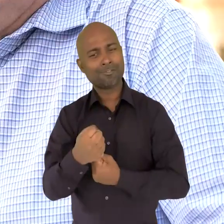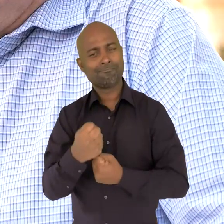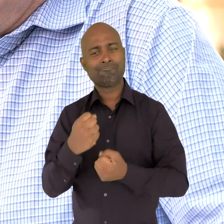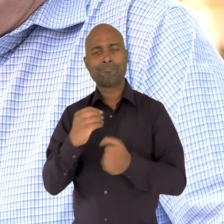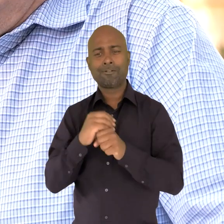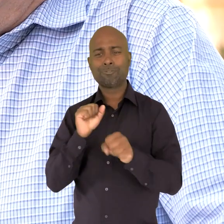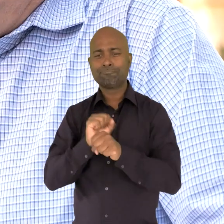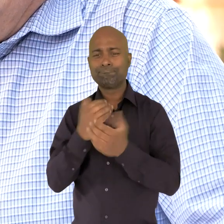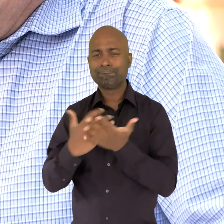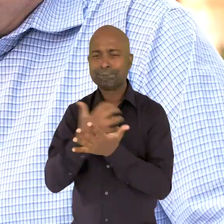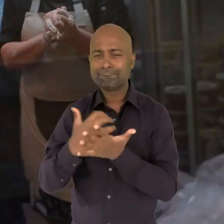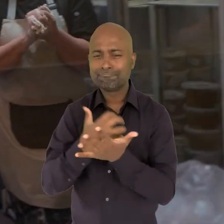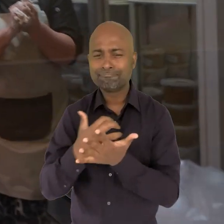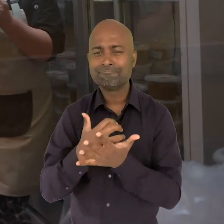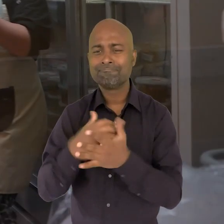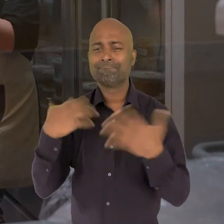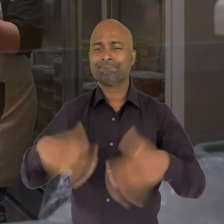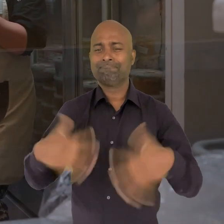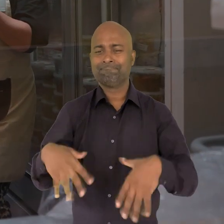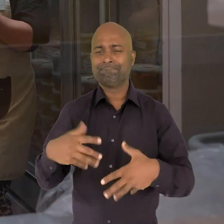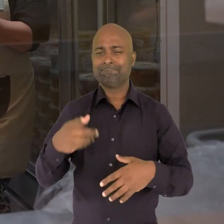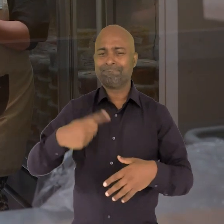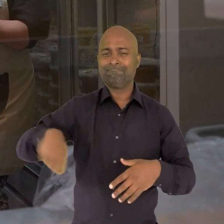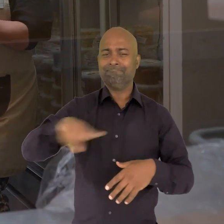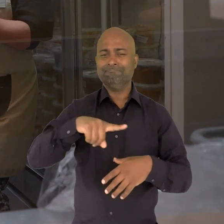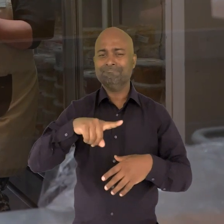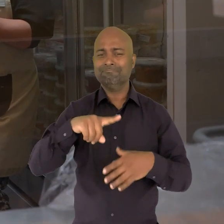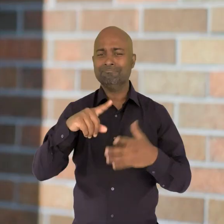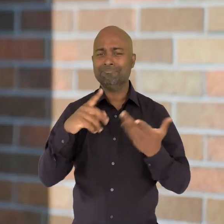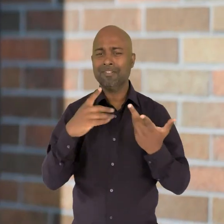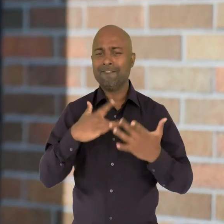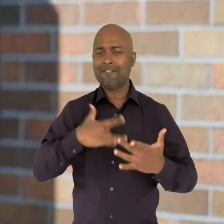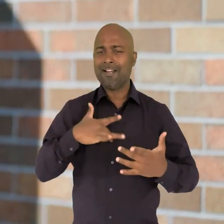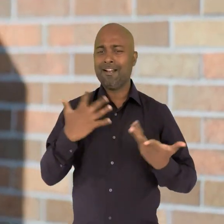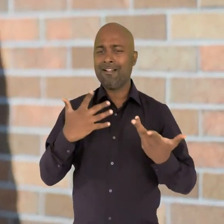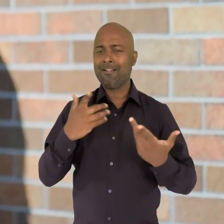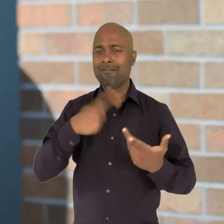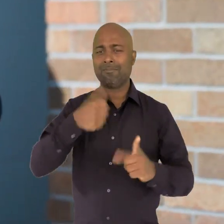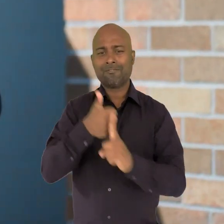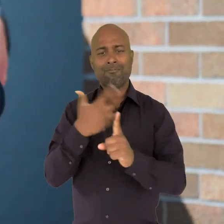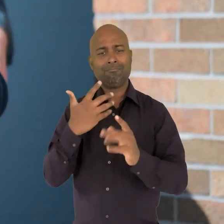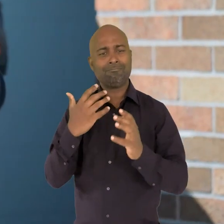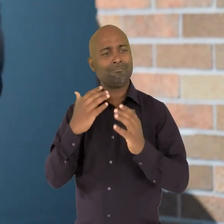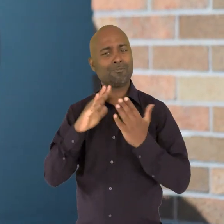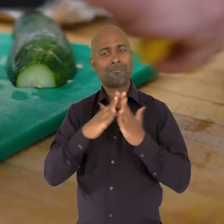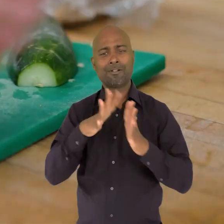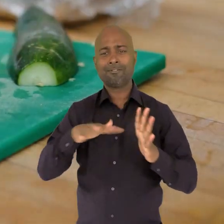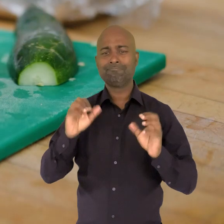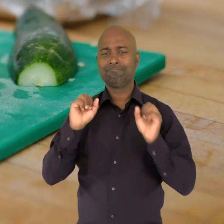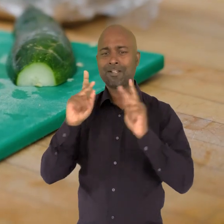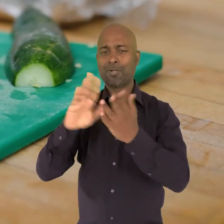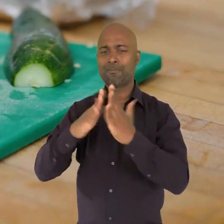people gaining confidence, earning income, feeling that they themselves are contributing